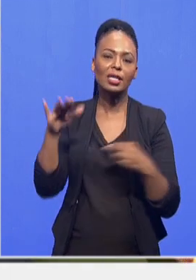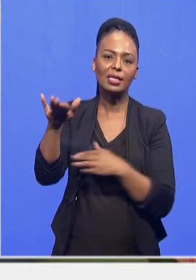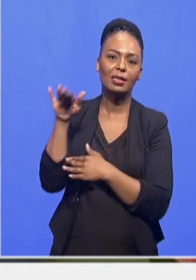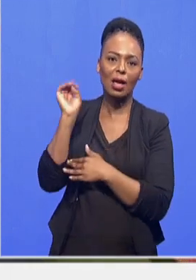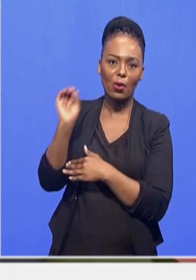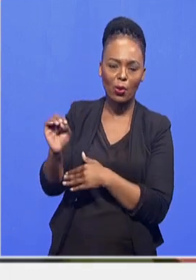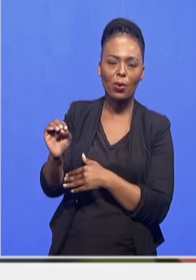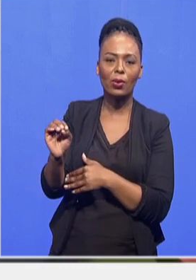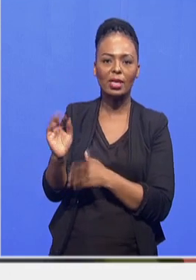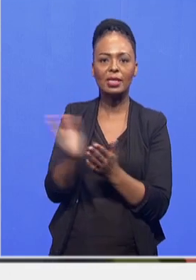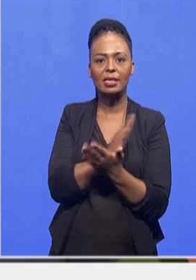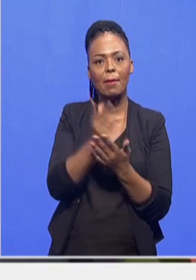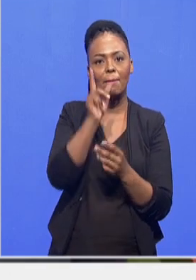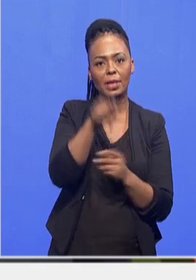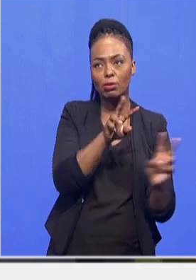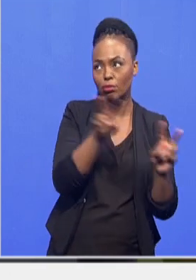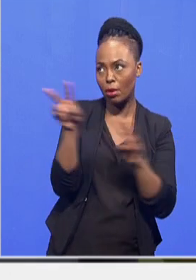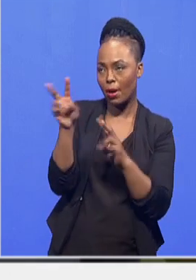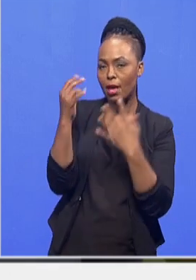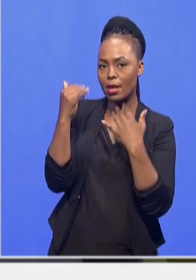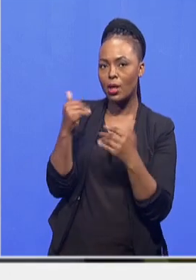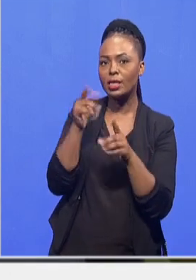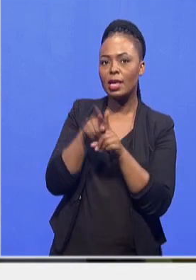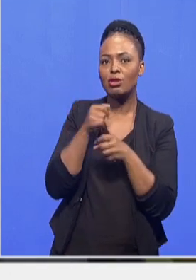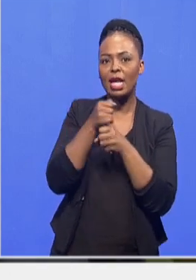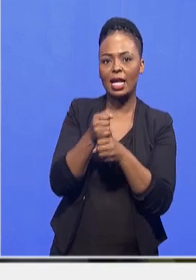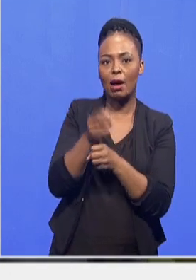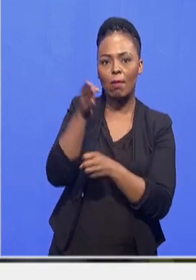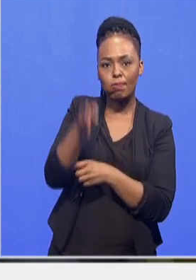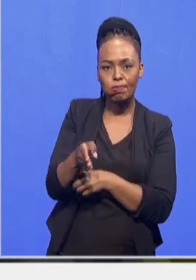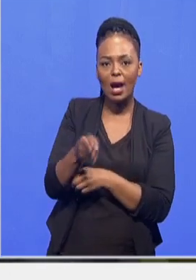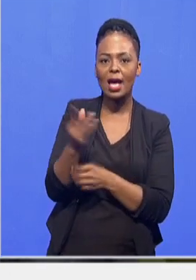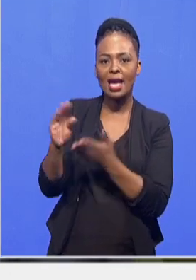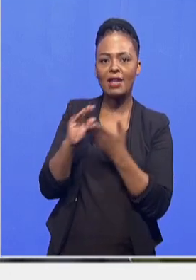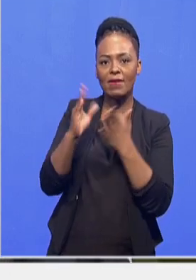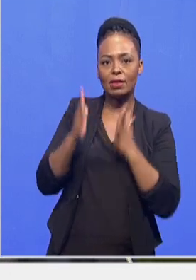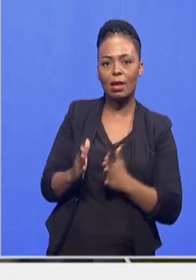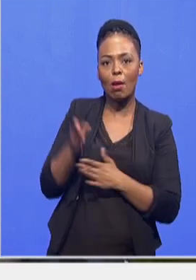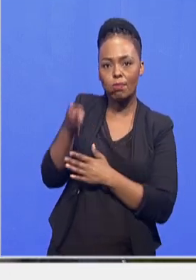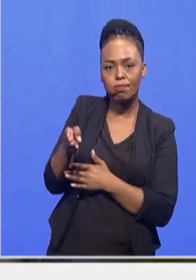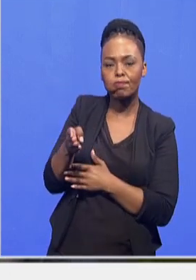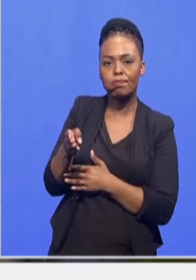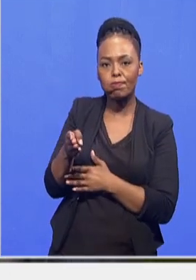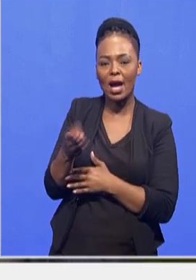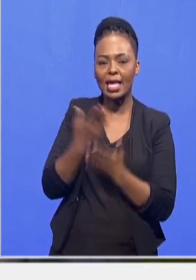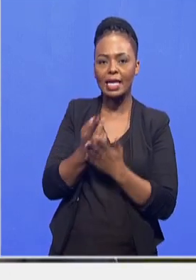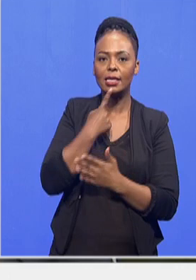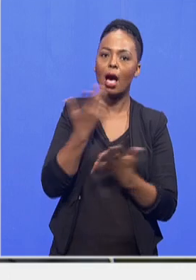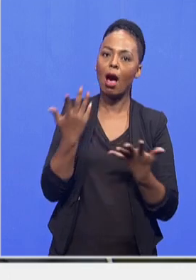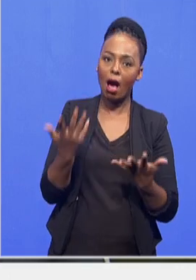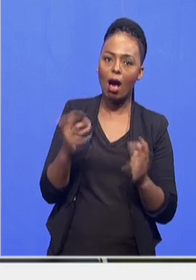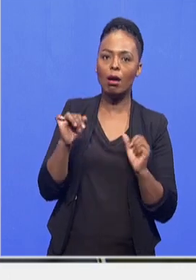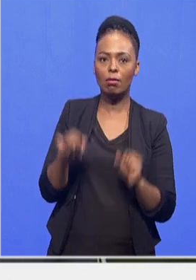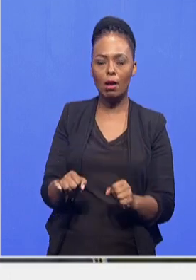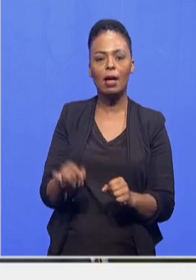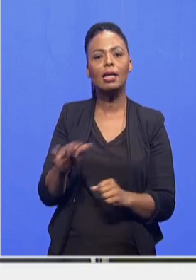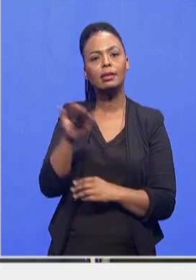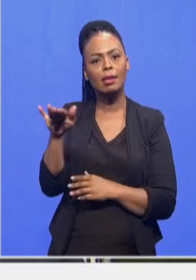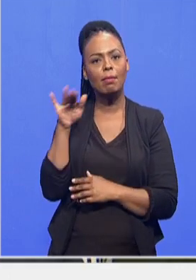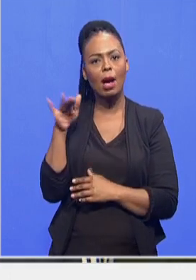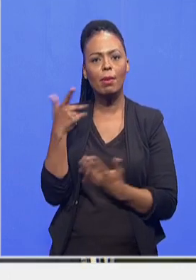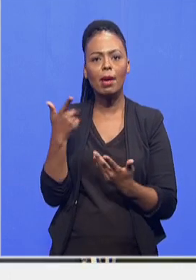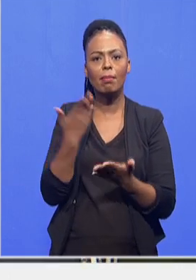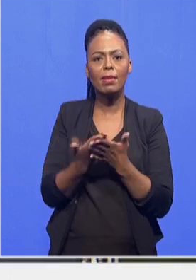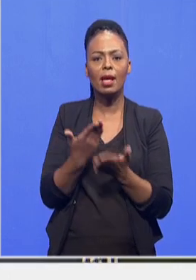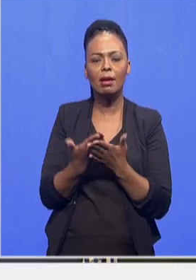that is watching right now, and those delegates that are here, and the investors that are here as well, I can say that Zimbabwe is the place to go.